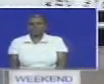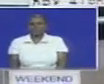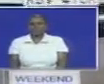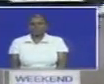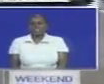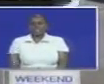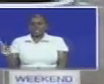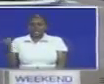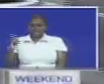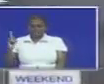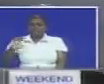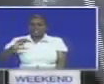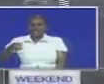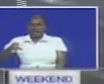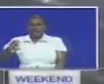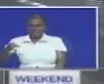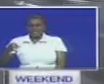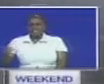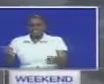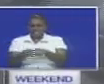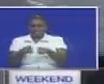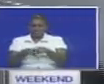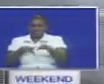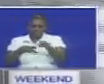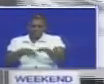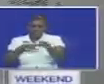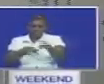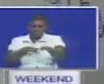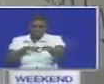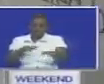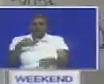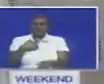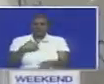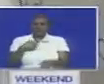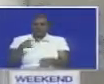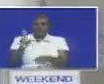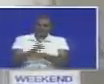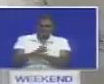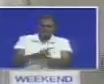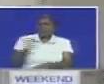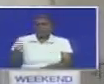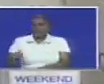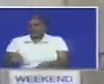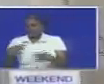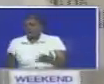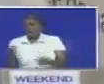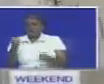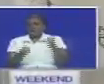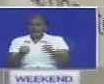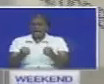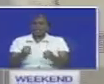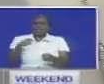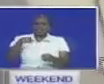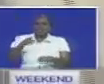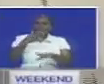Nairobi County is slowly becoming synonymous with traffic and congestion. Whether you use a matatu or own a car, one ends up